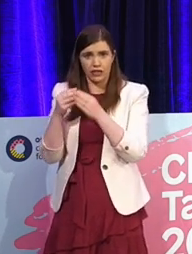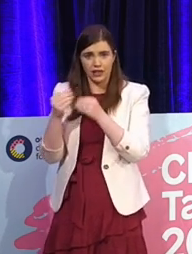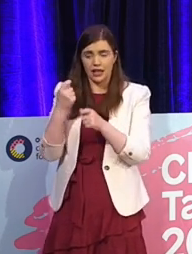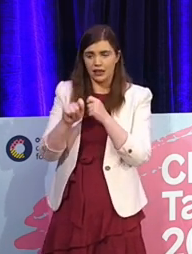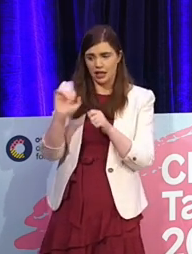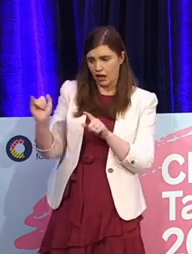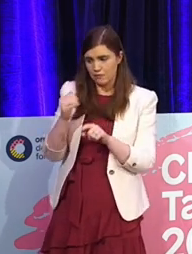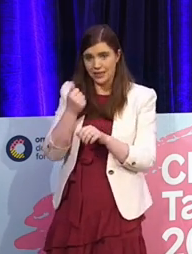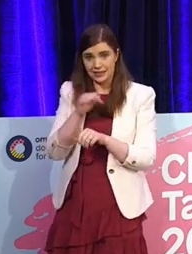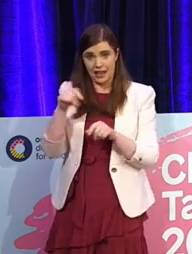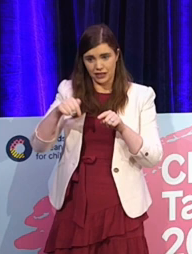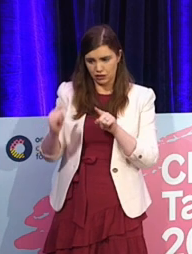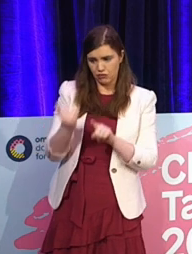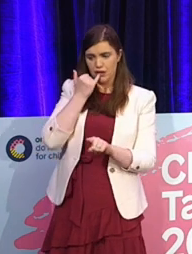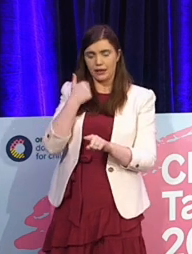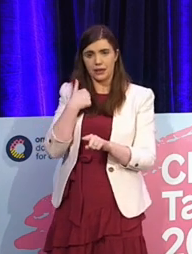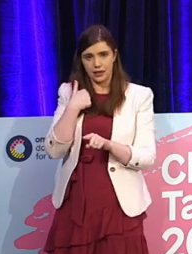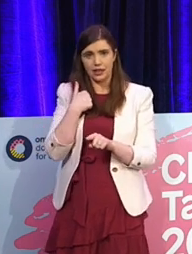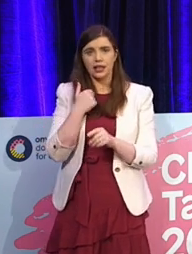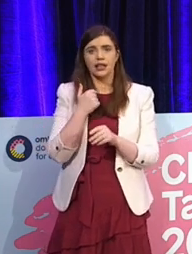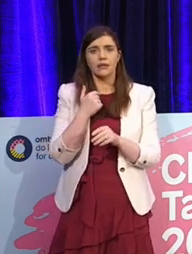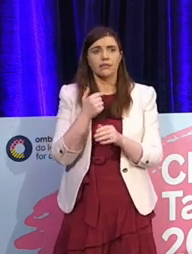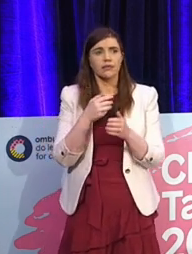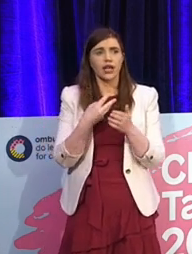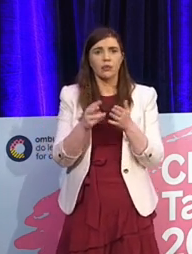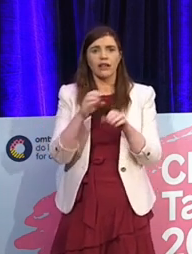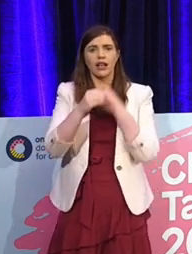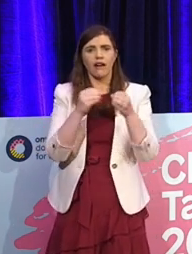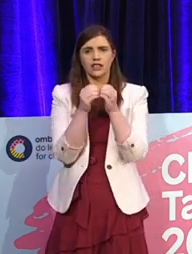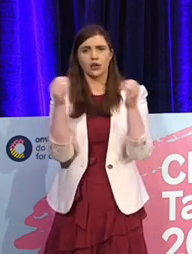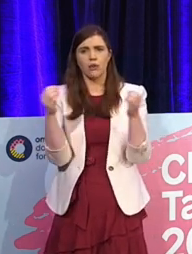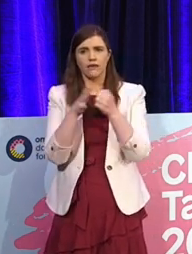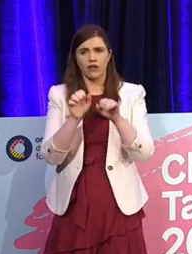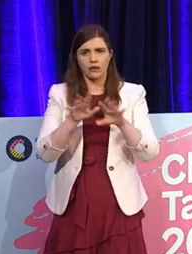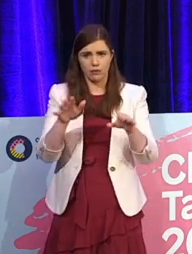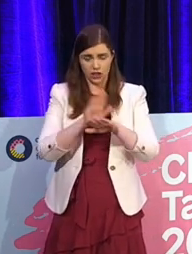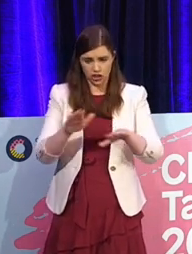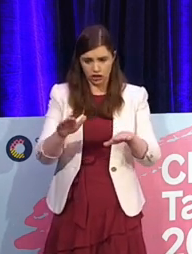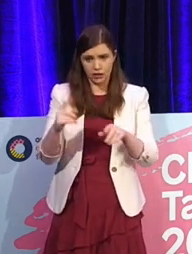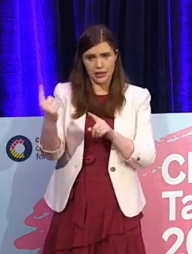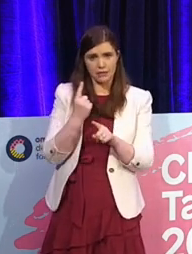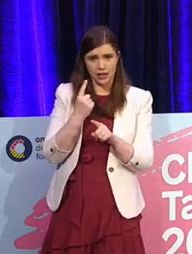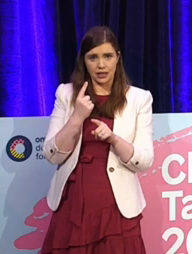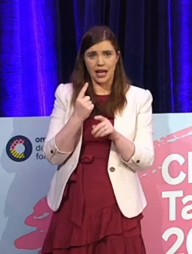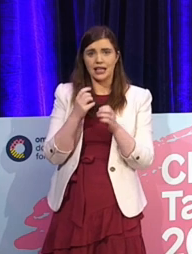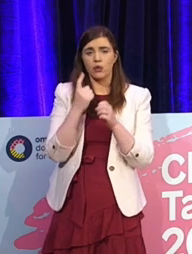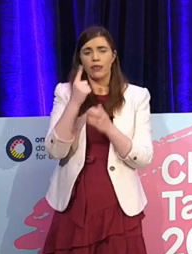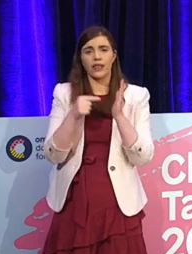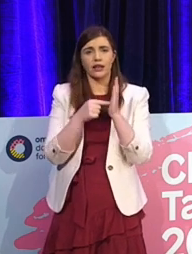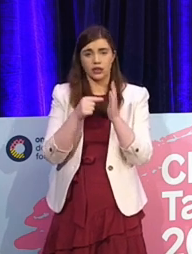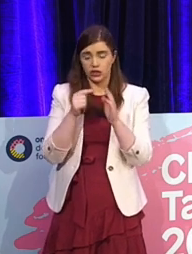my staff downstairs. Now, we bring children into our office. When the office is open for public, we had 1,000 children a year who come through and do